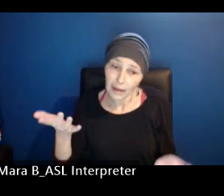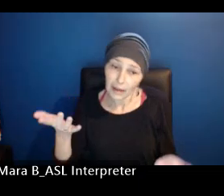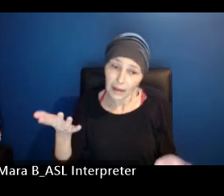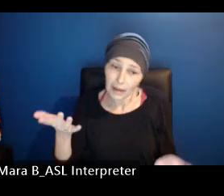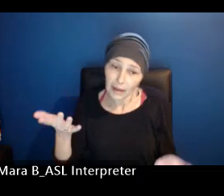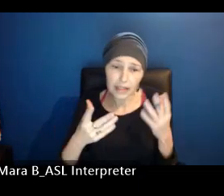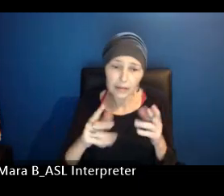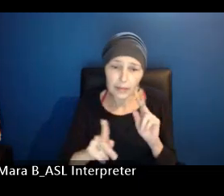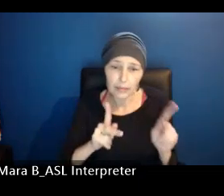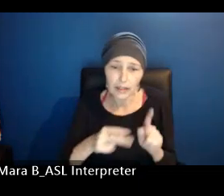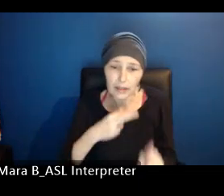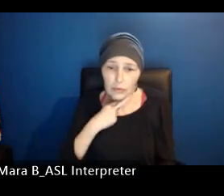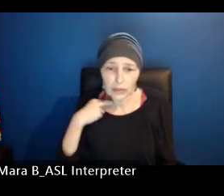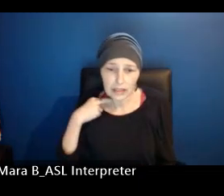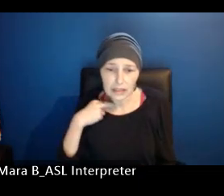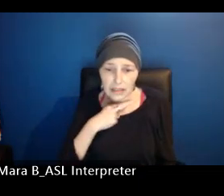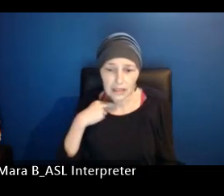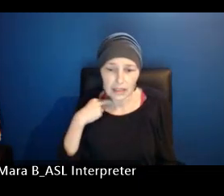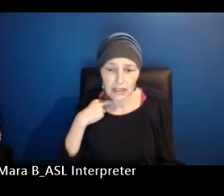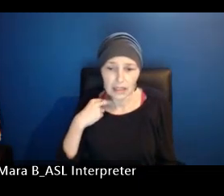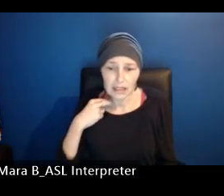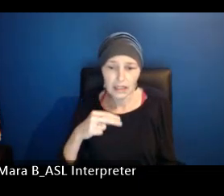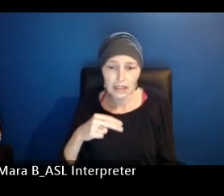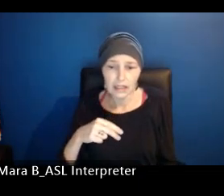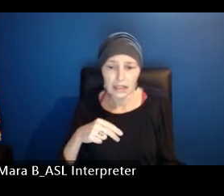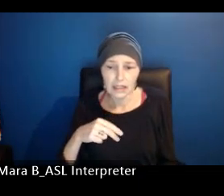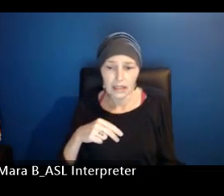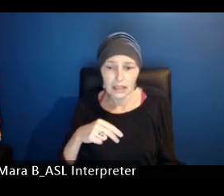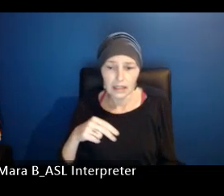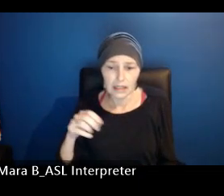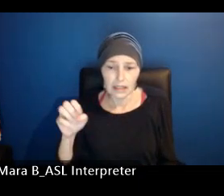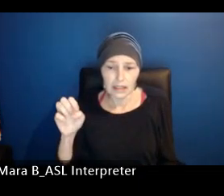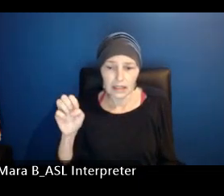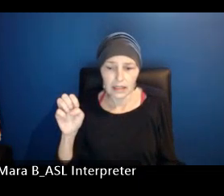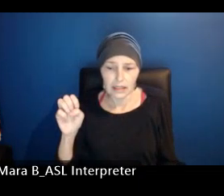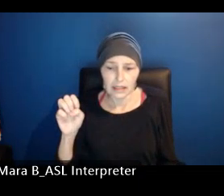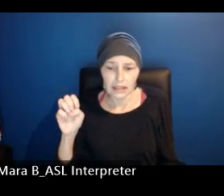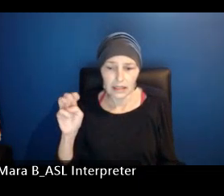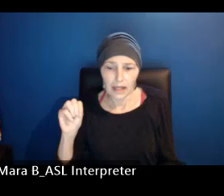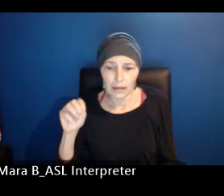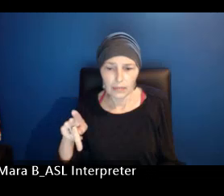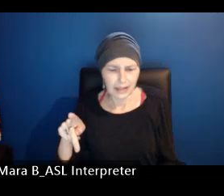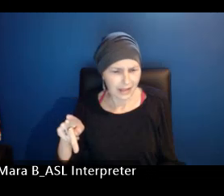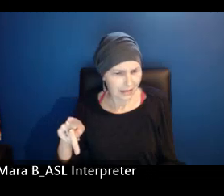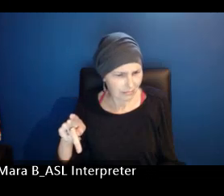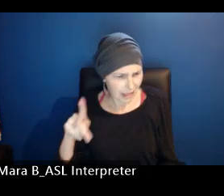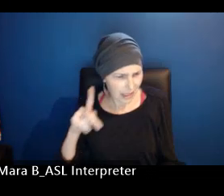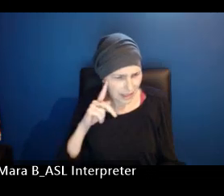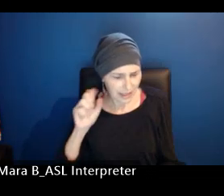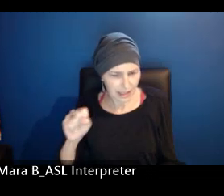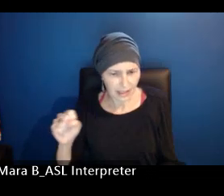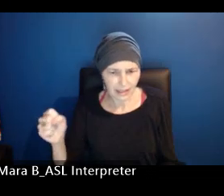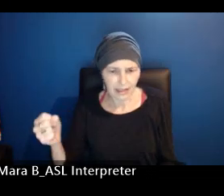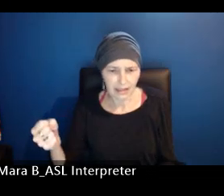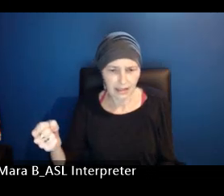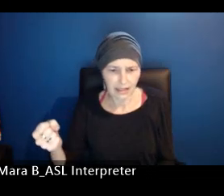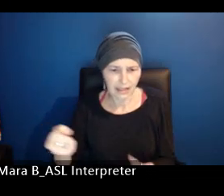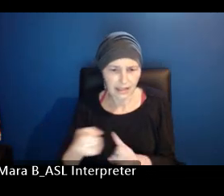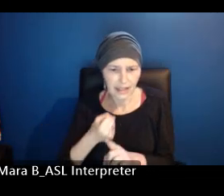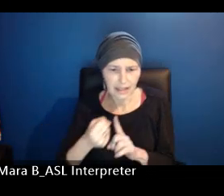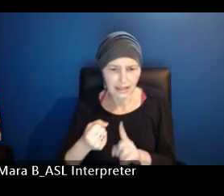world knows about EMPs. They can attack us at any time. There's no help coming from our government